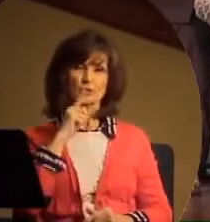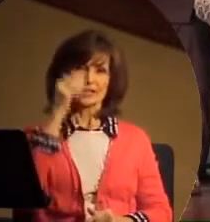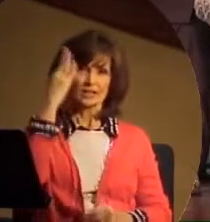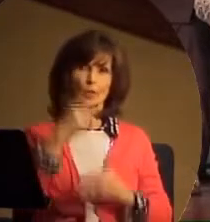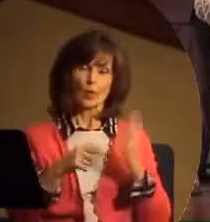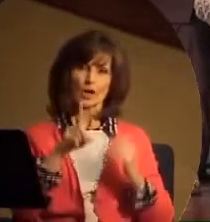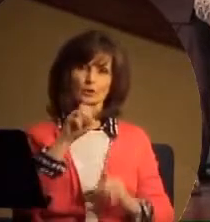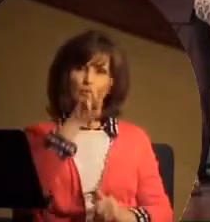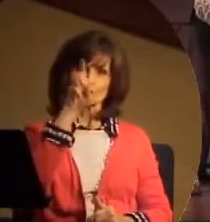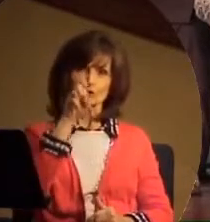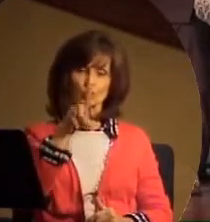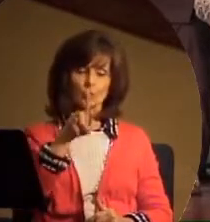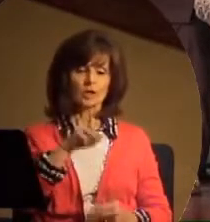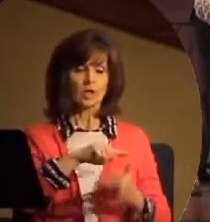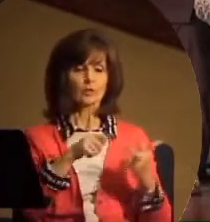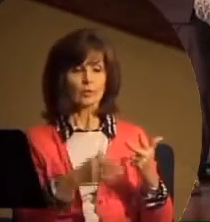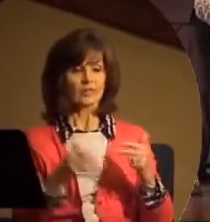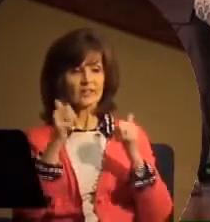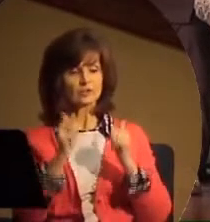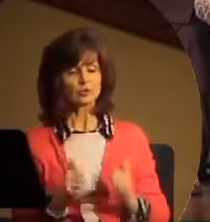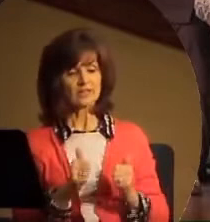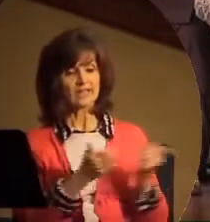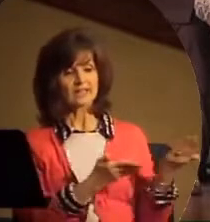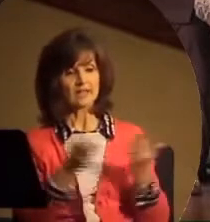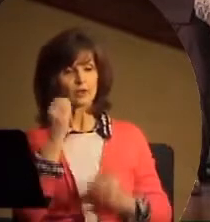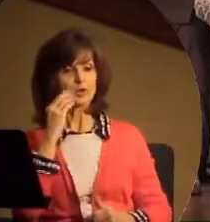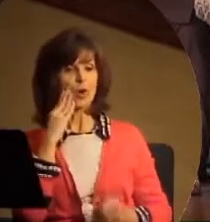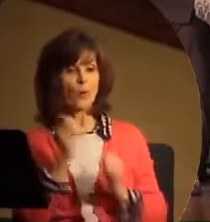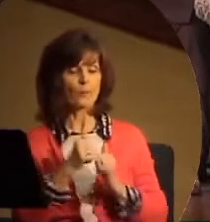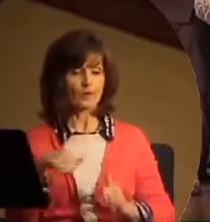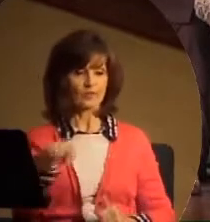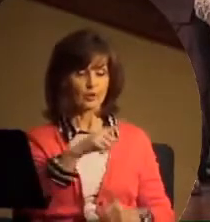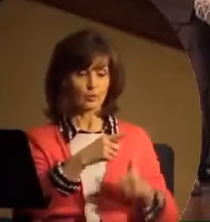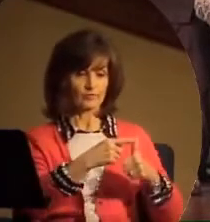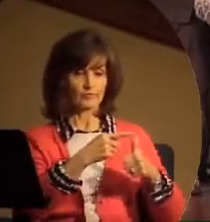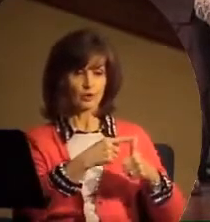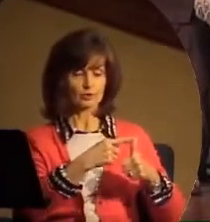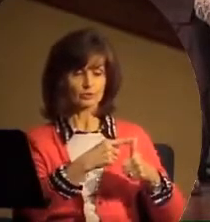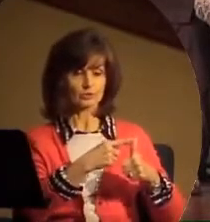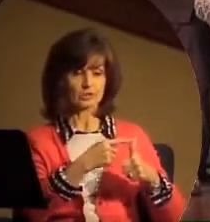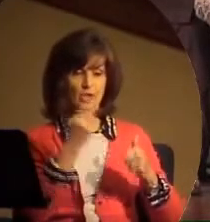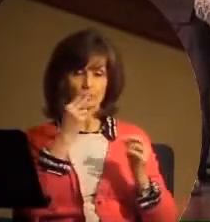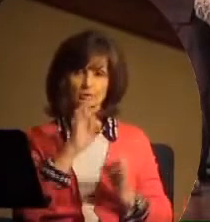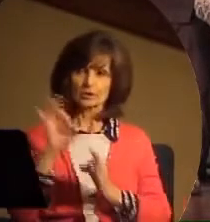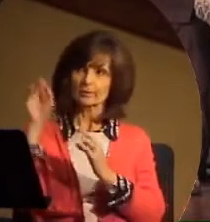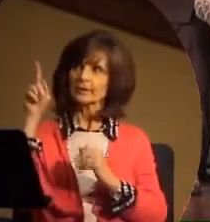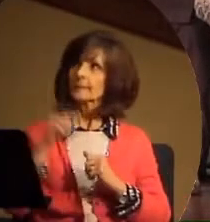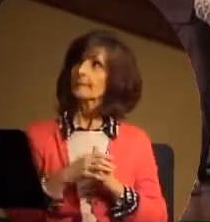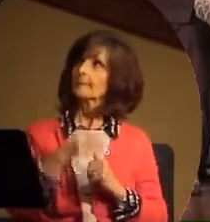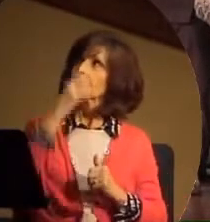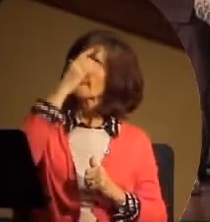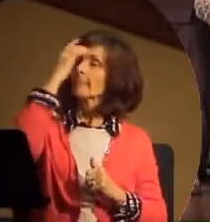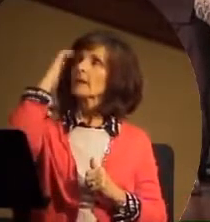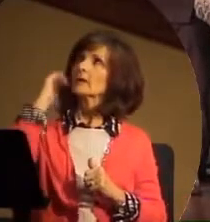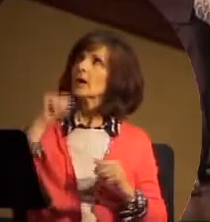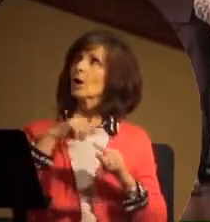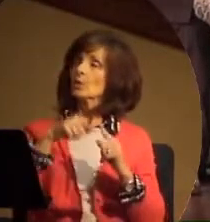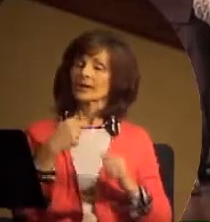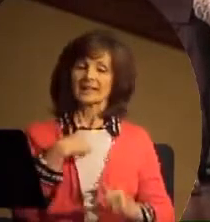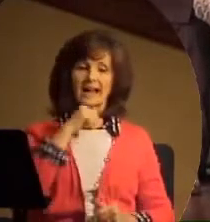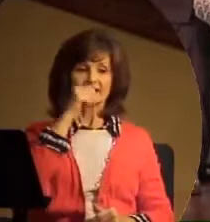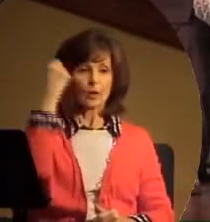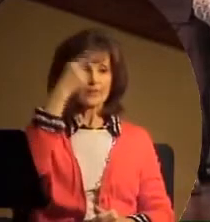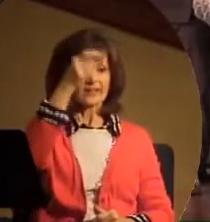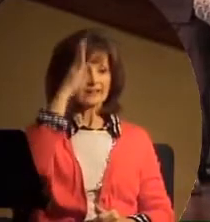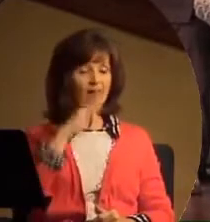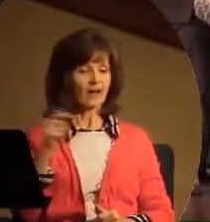doing? There's three things you take out the door with you. Number one, look up on the screens. When I don't think God